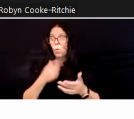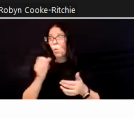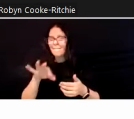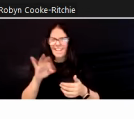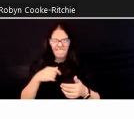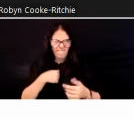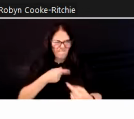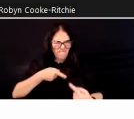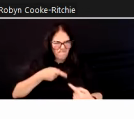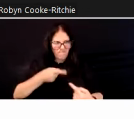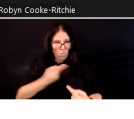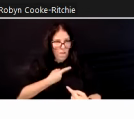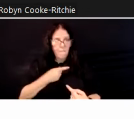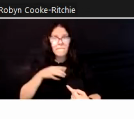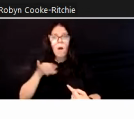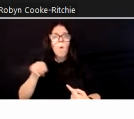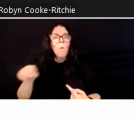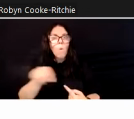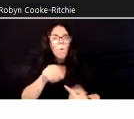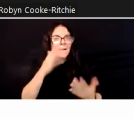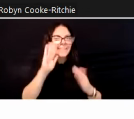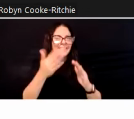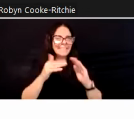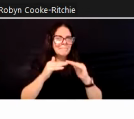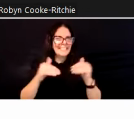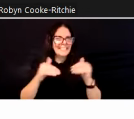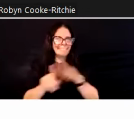having this issue today, or is it a more system-wide issue?